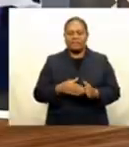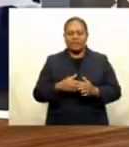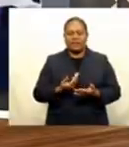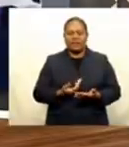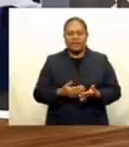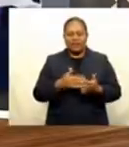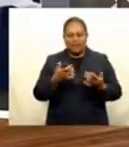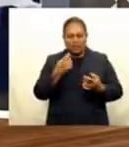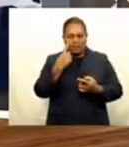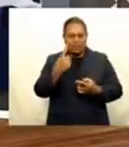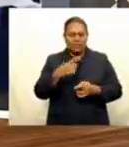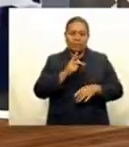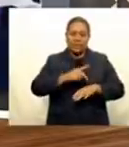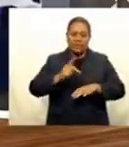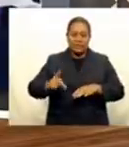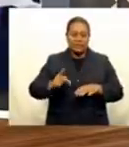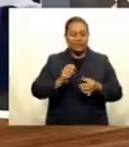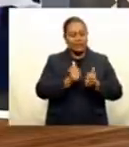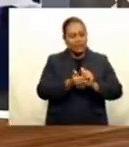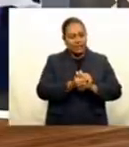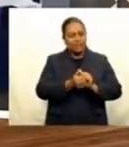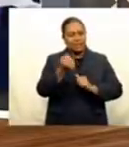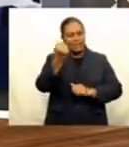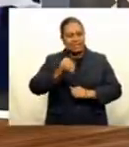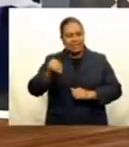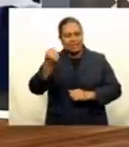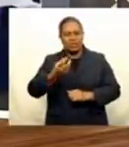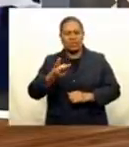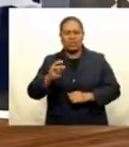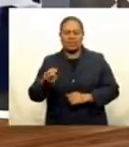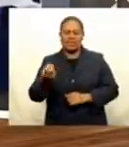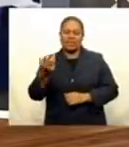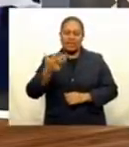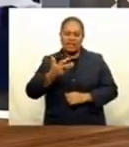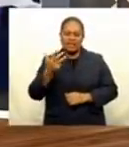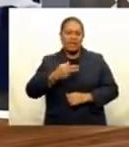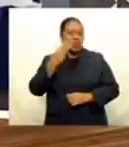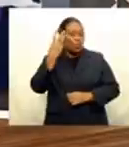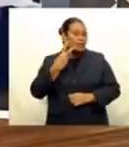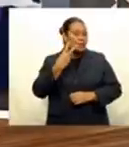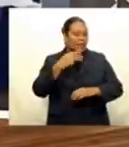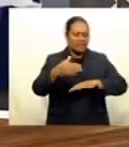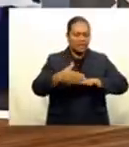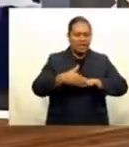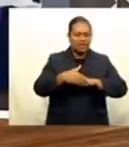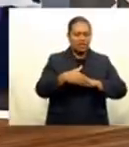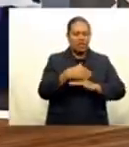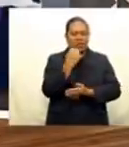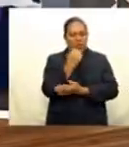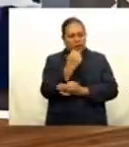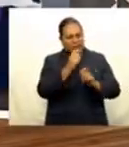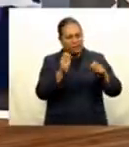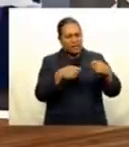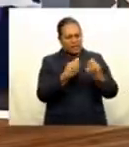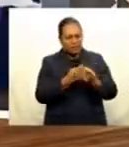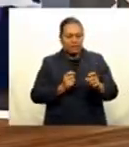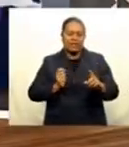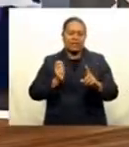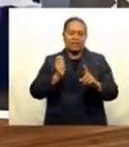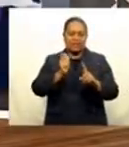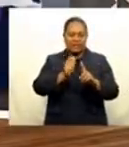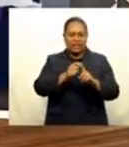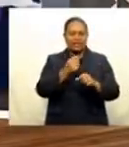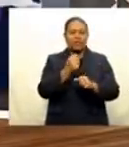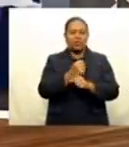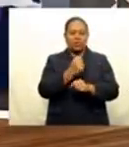at its maiden Pacific Games in Samoa in 2019, the Fiji women's touch rugby team is targeting a gold medal finish at the